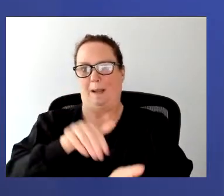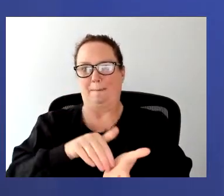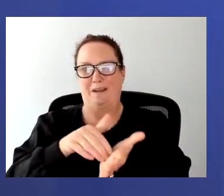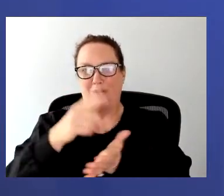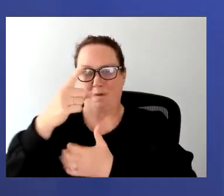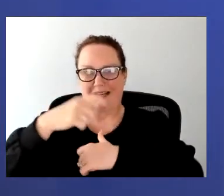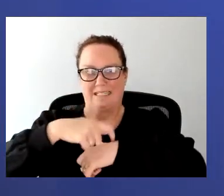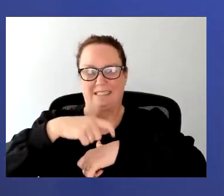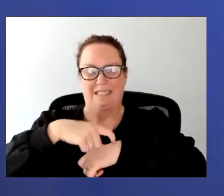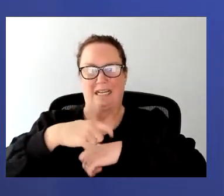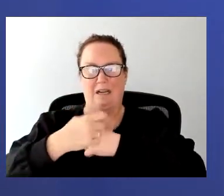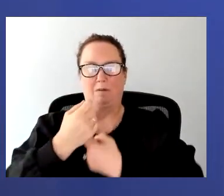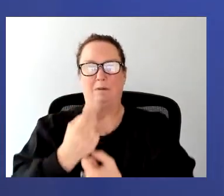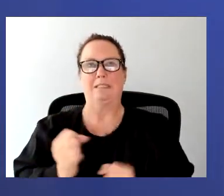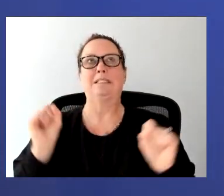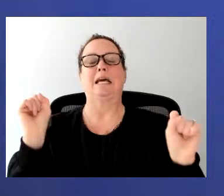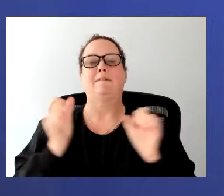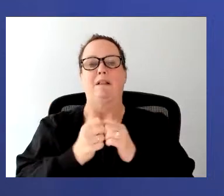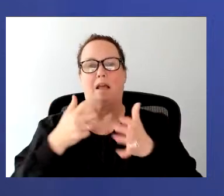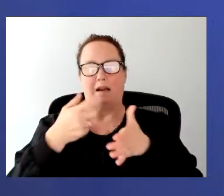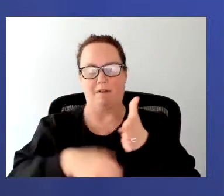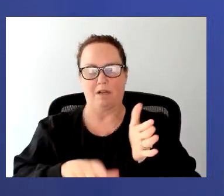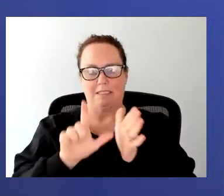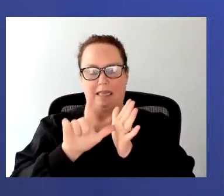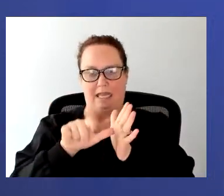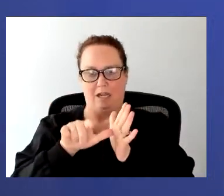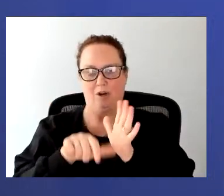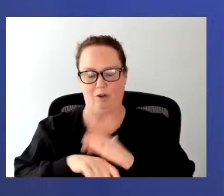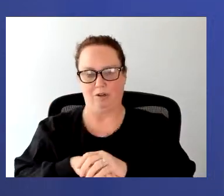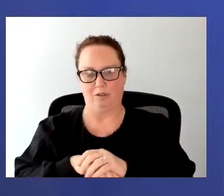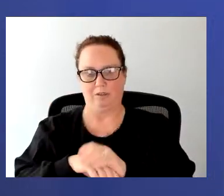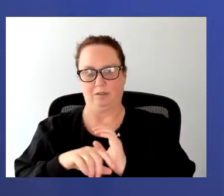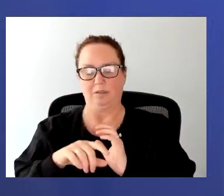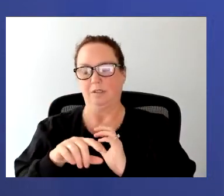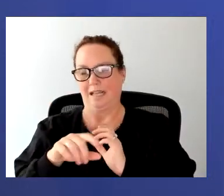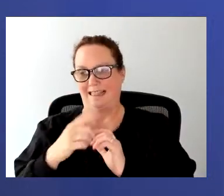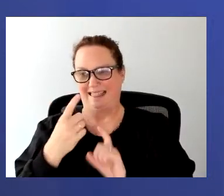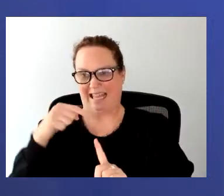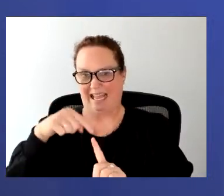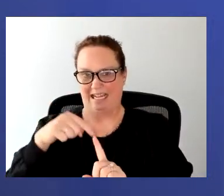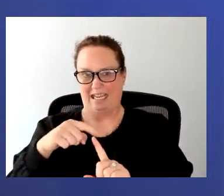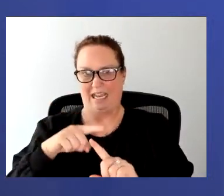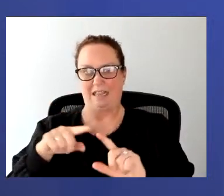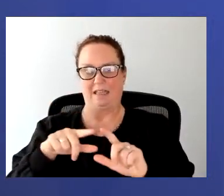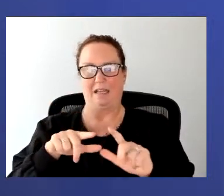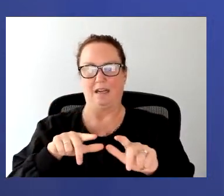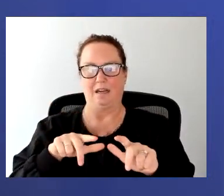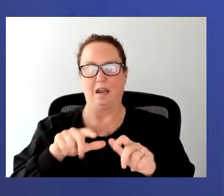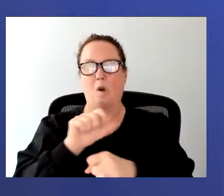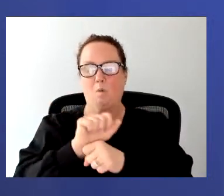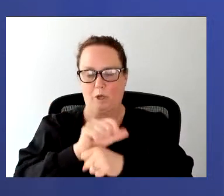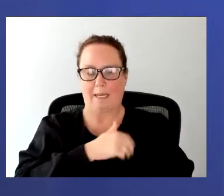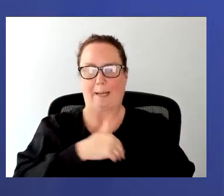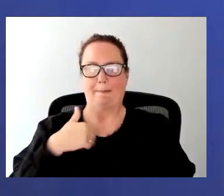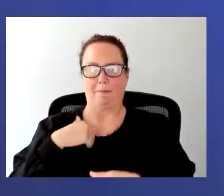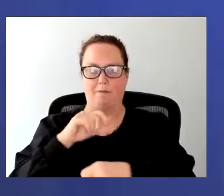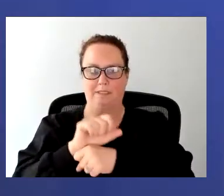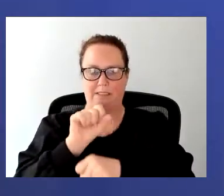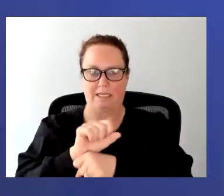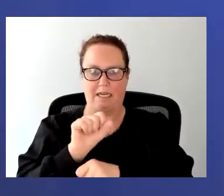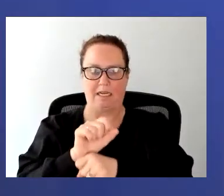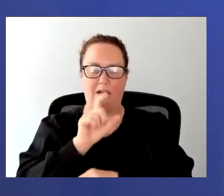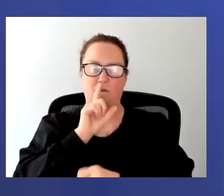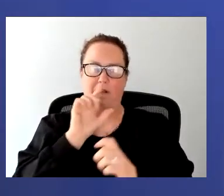will save a lot of costs down the road. Mm-hmm. Not only that, you will regain a working member of society, really